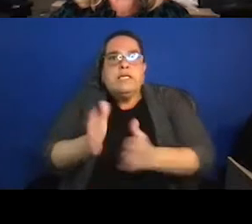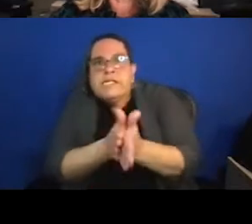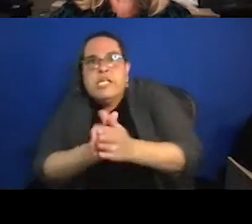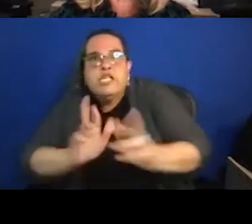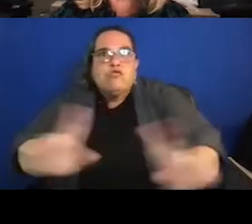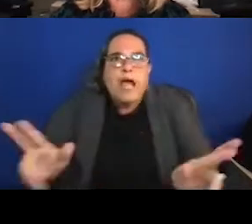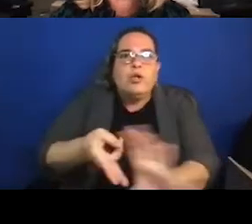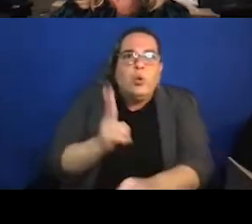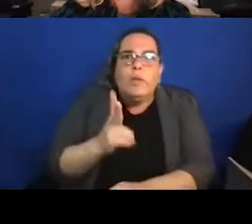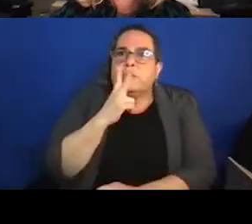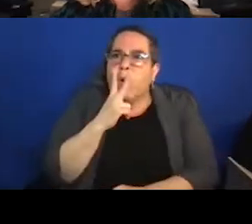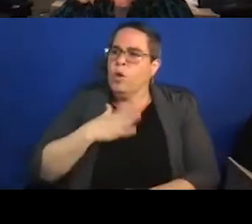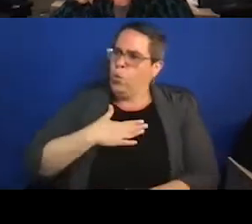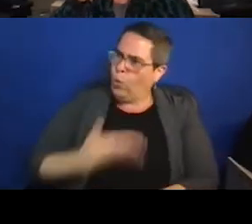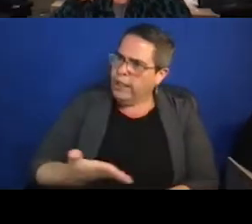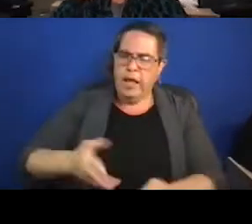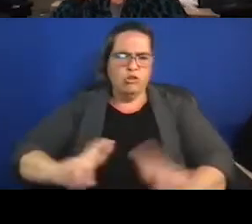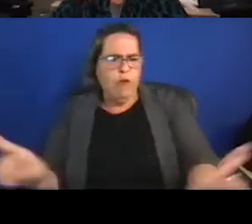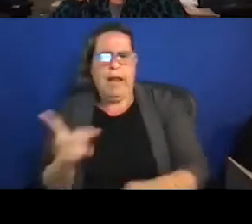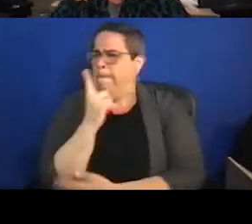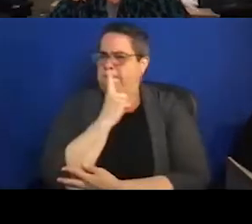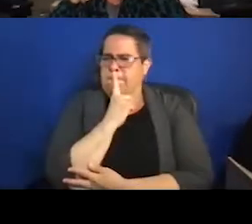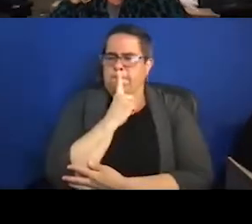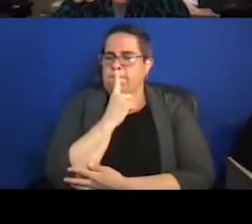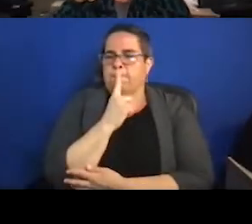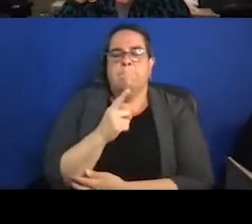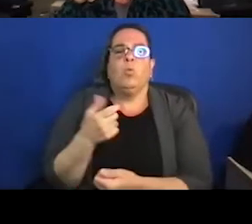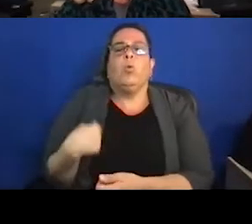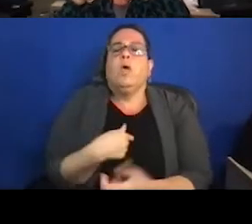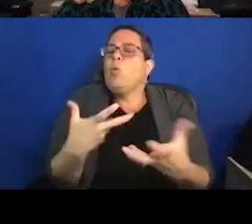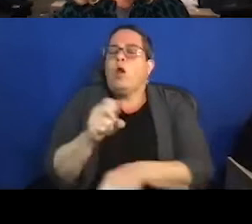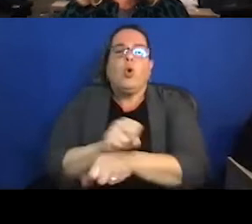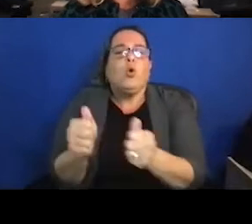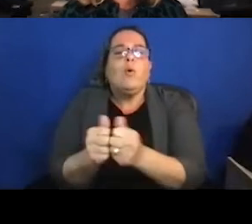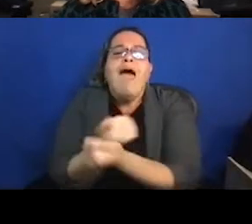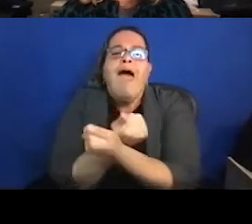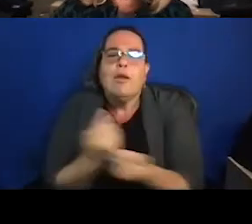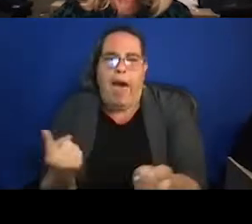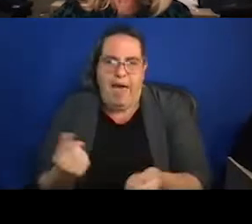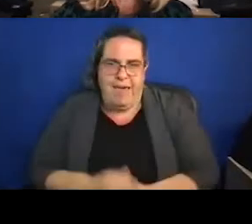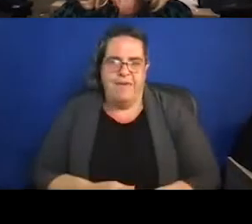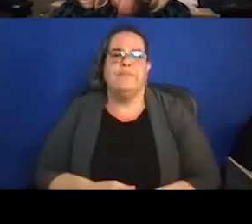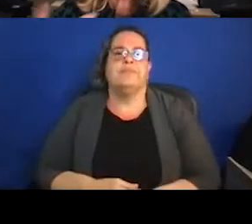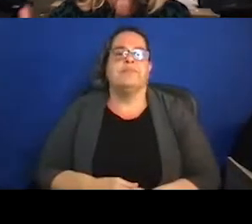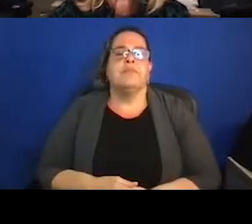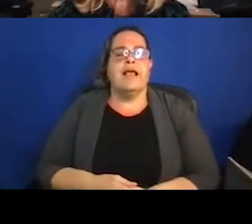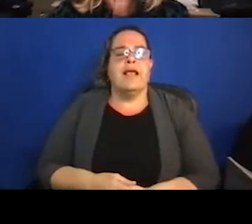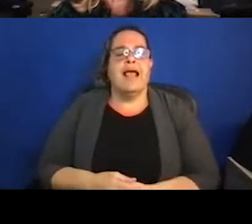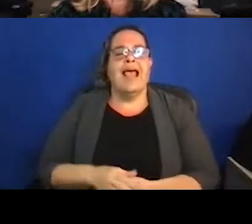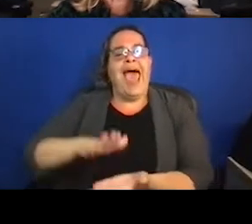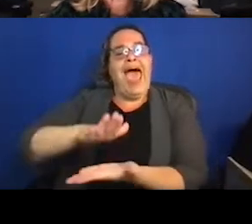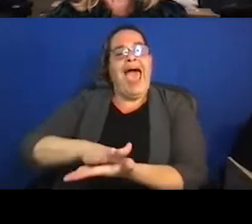would participate in the study. And 78% said yes. Again, they didn't need to